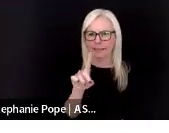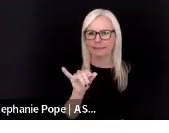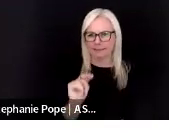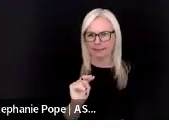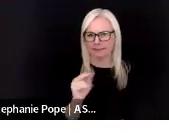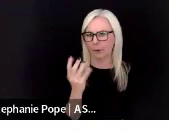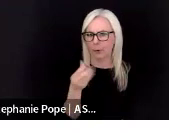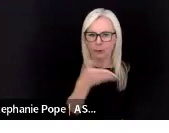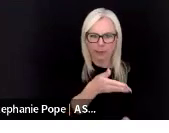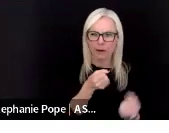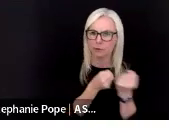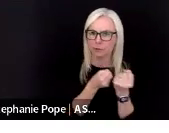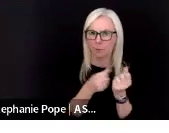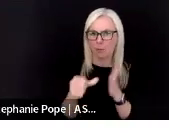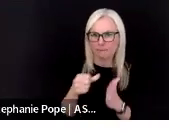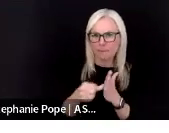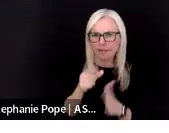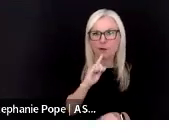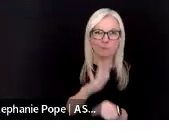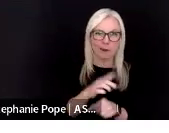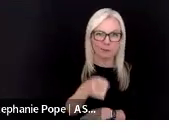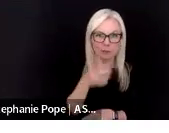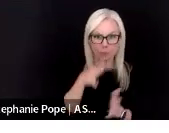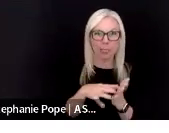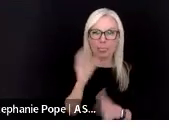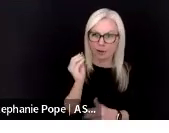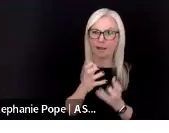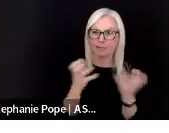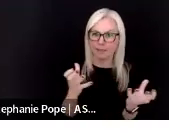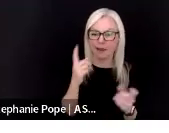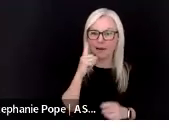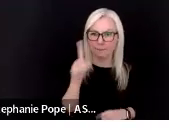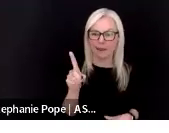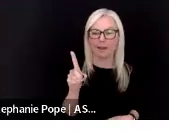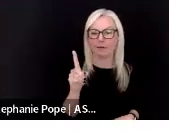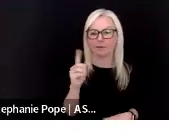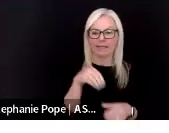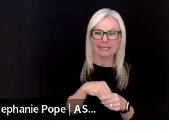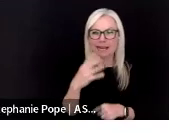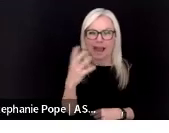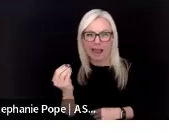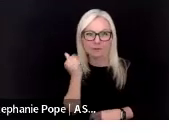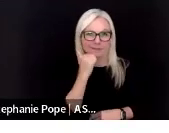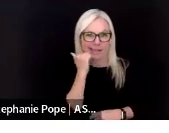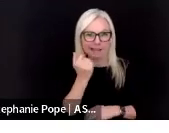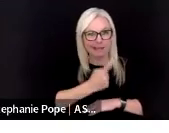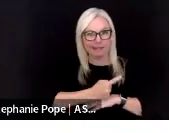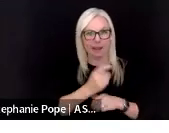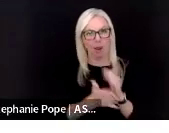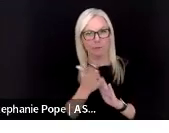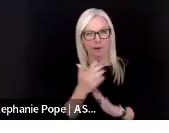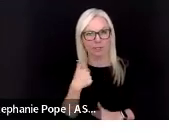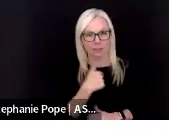LinkedIn, support the page. I can promise you that you will learn quite a bit about the day, the ins and outs of our operations, as well as the work that we